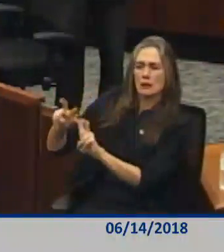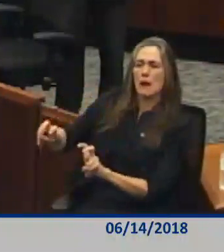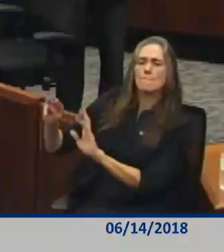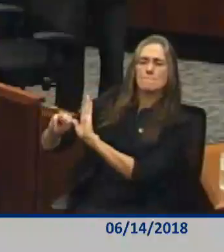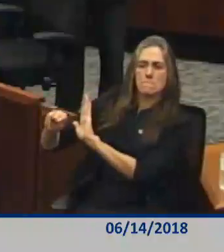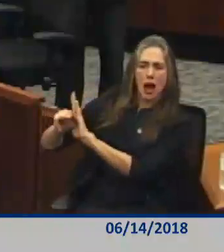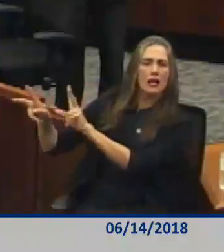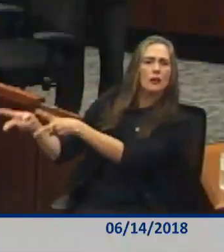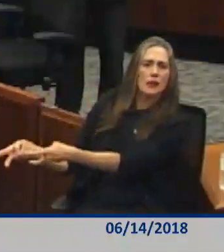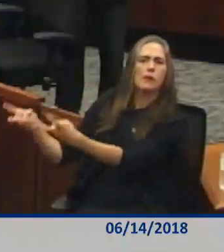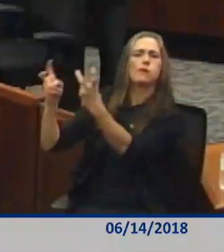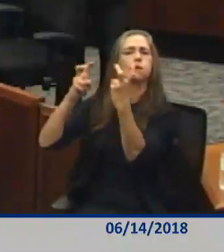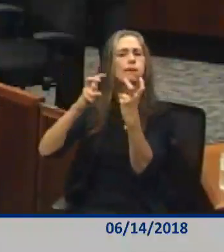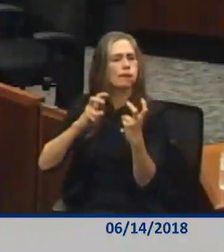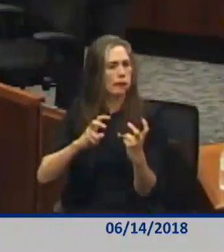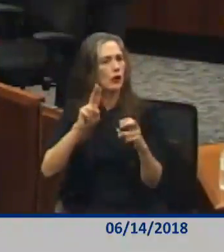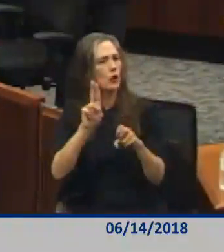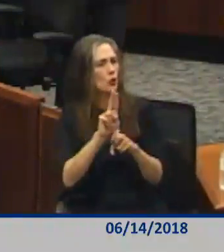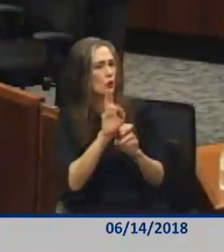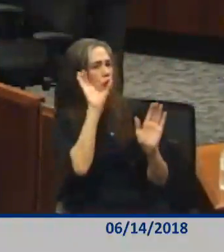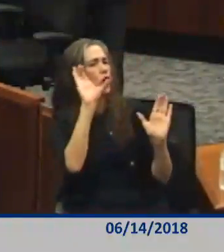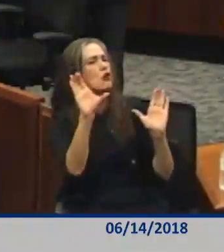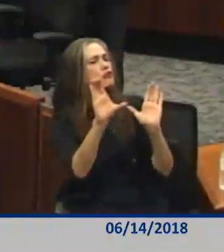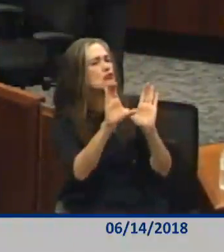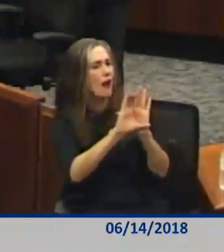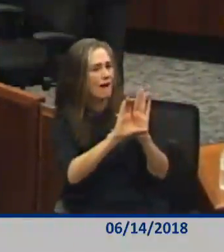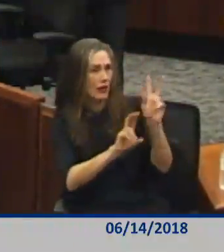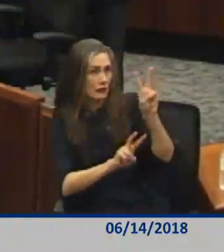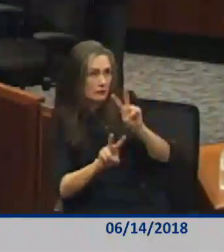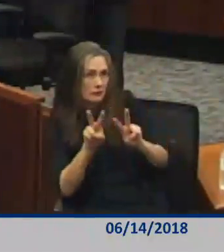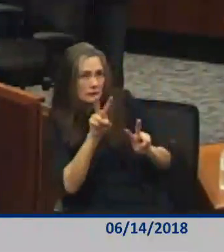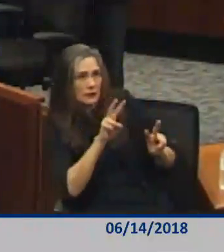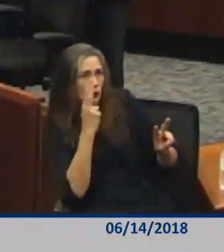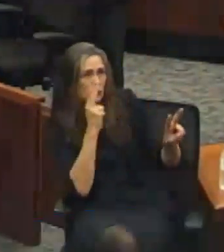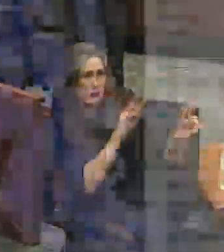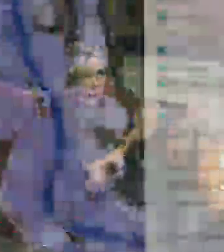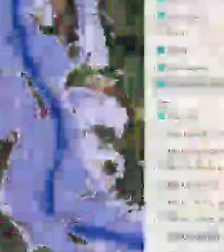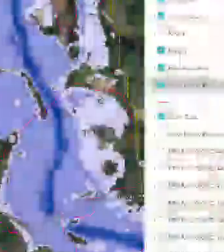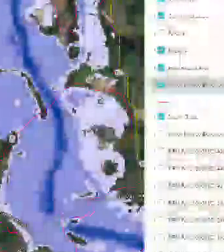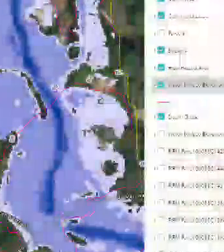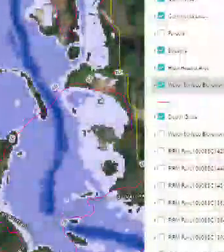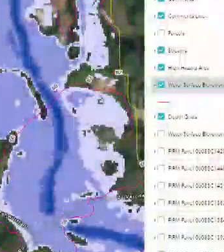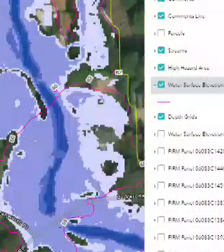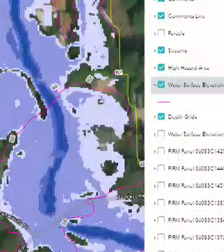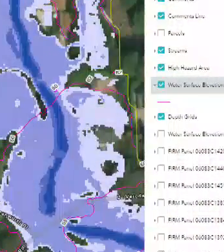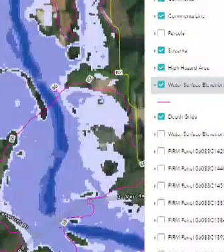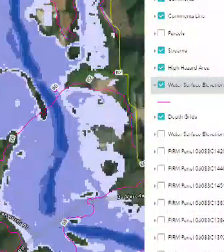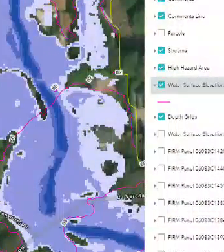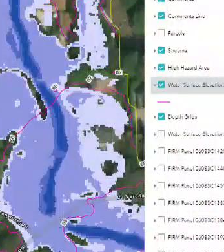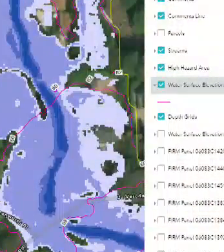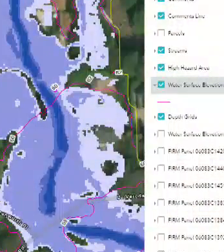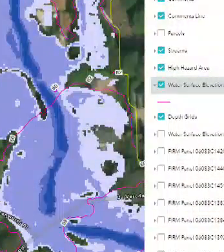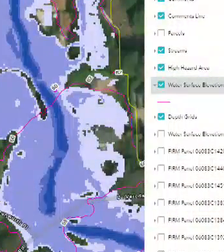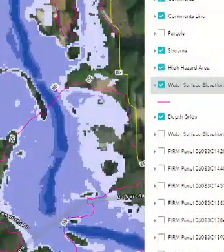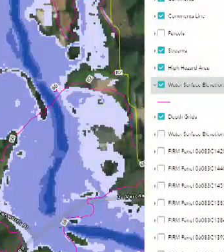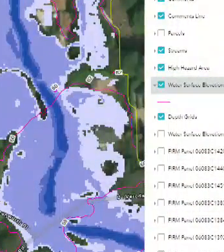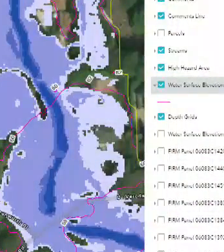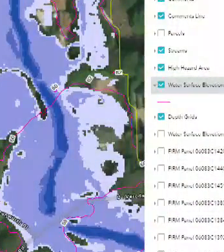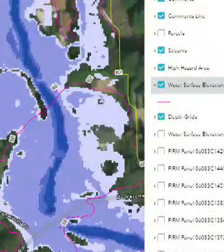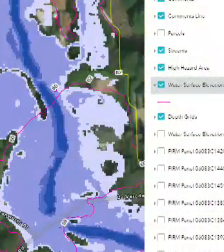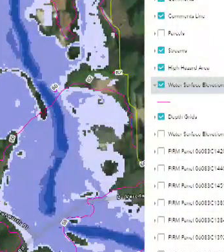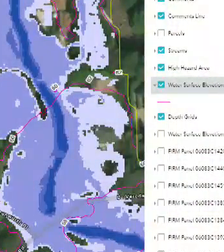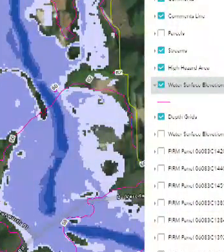add to everybody here, before I forget, I consider this map, which is publicly available and posted,